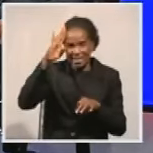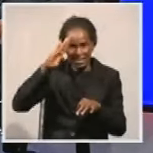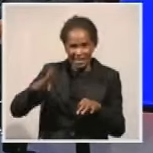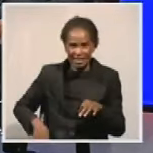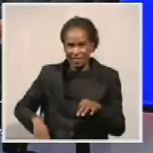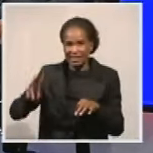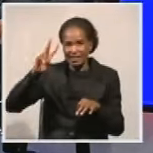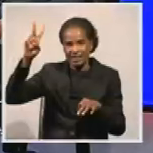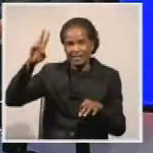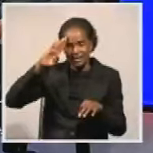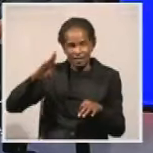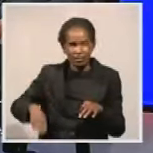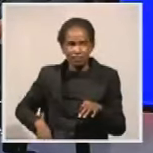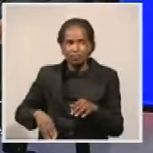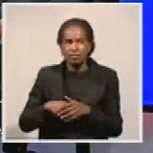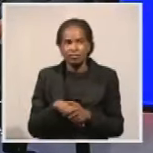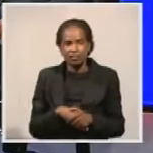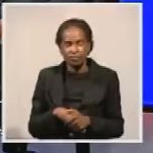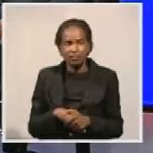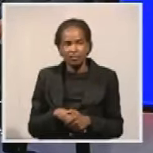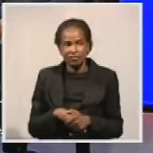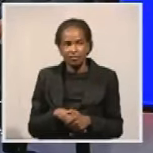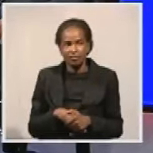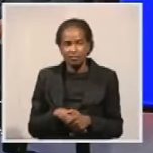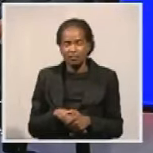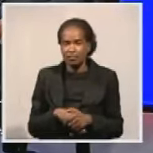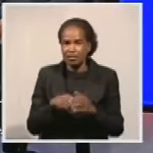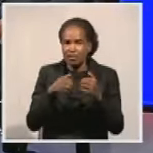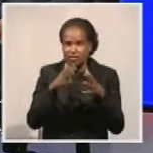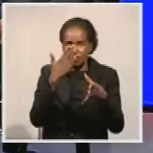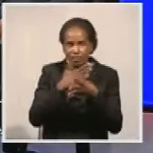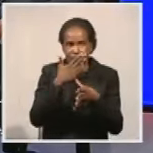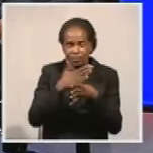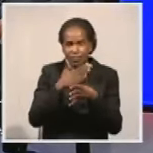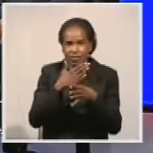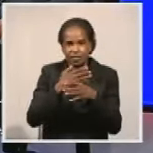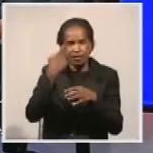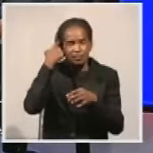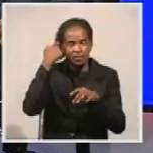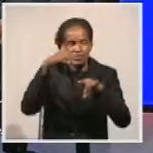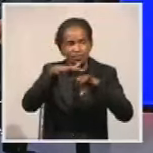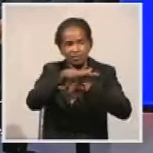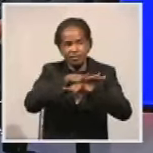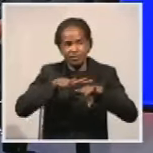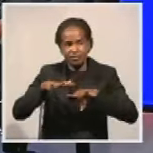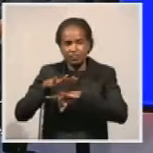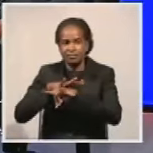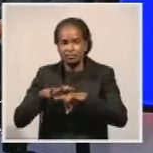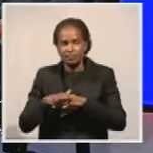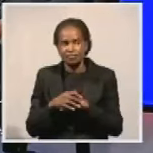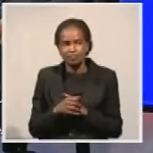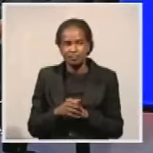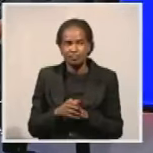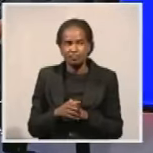And they did a lot of damage. These parks were equipped They